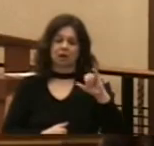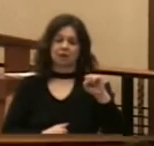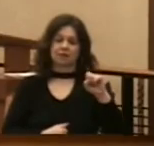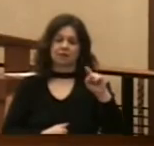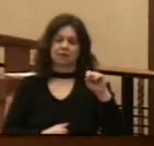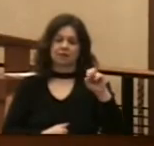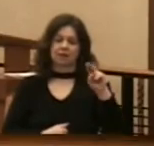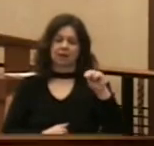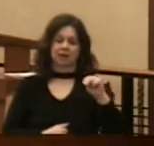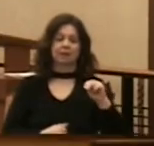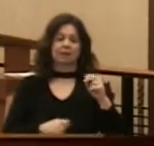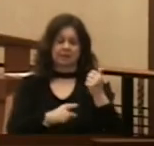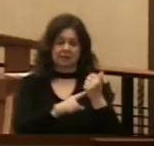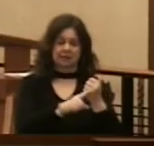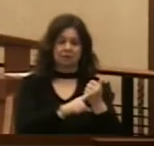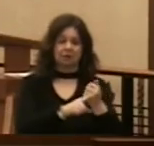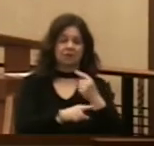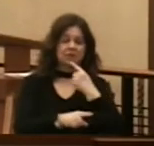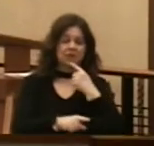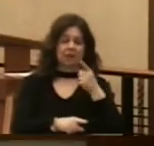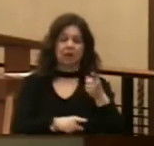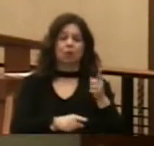help rescue people.